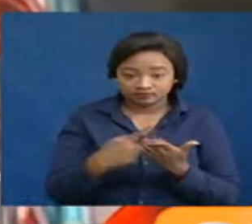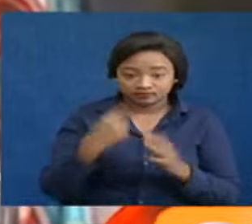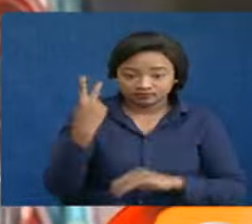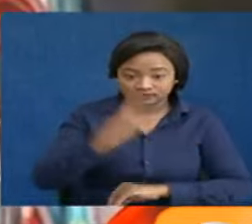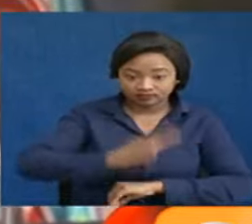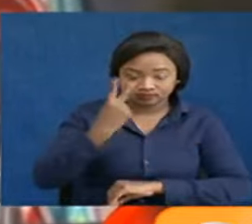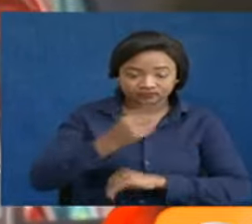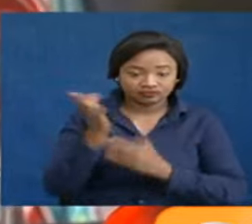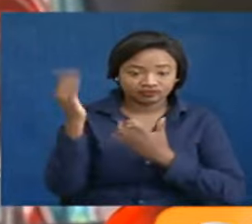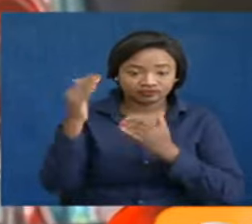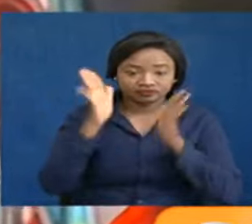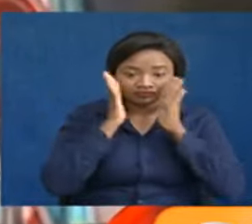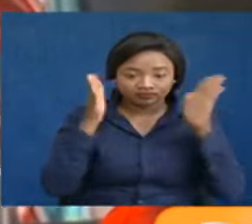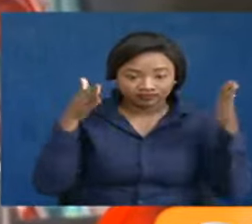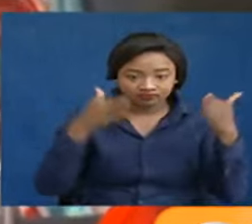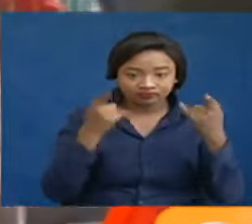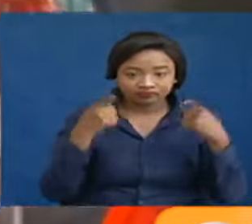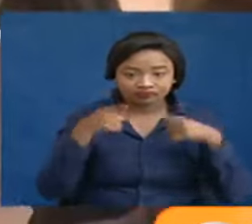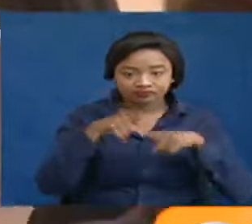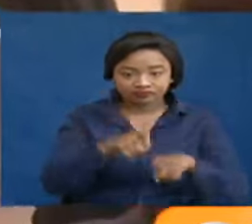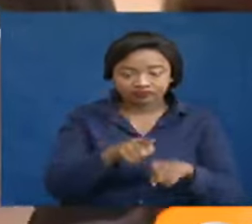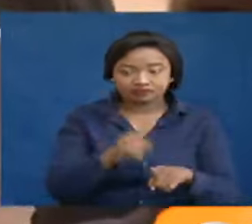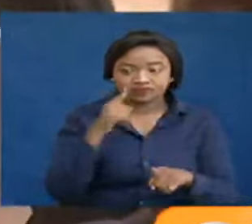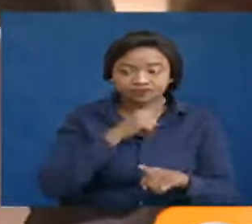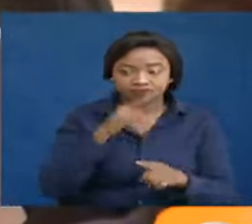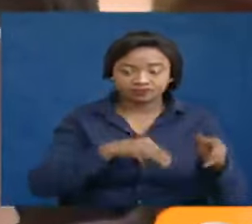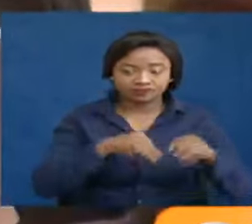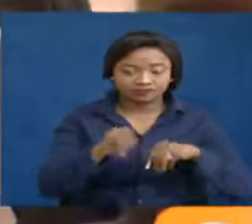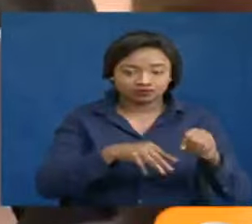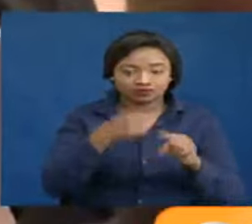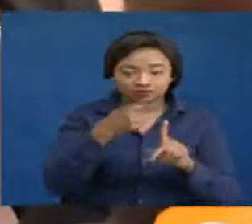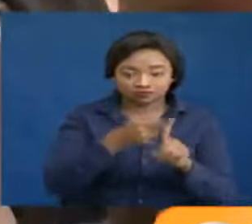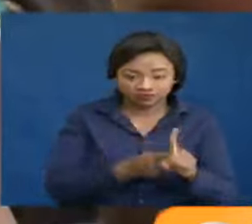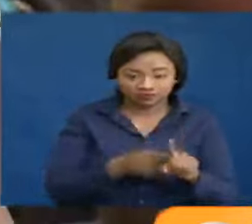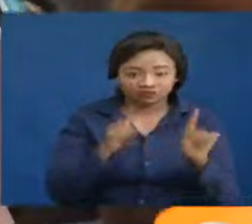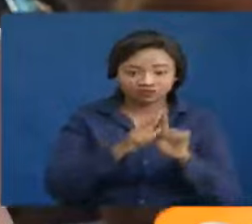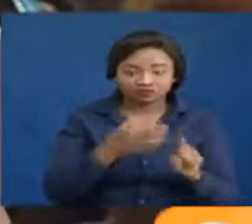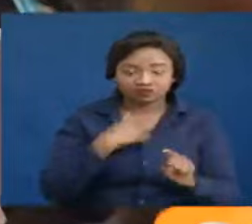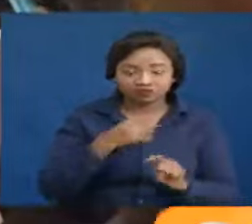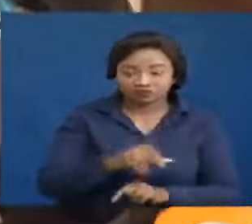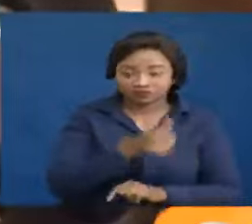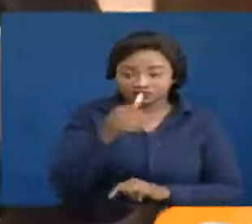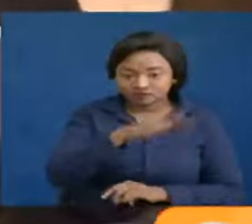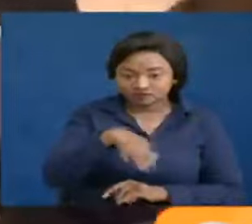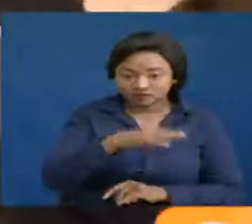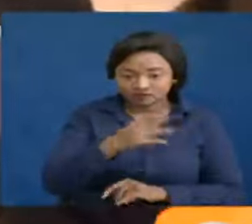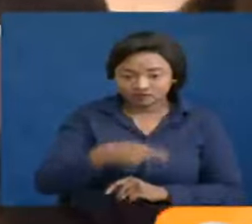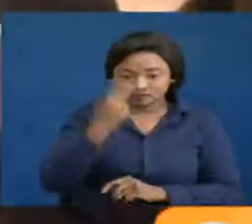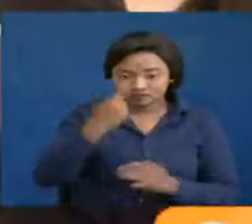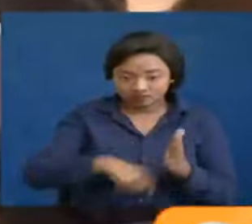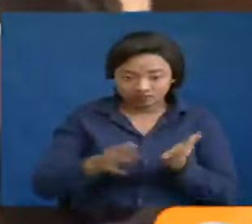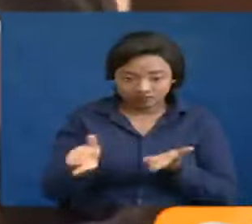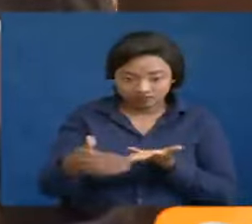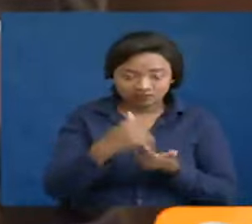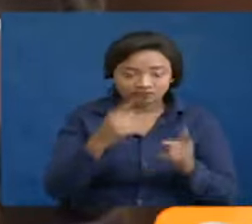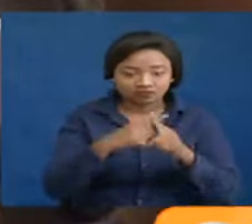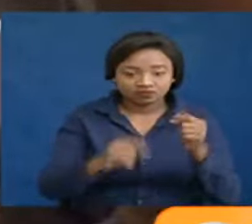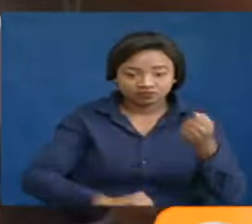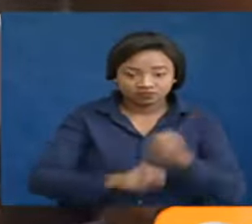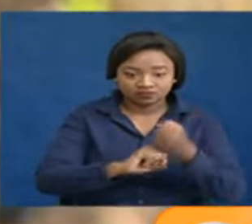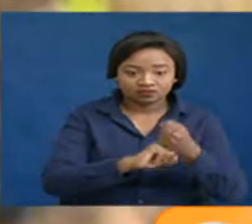to focus on deploying compliance risk management tools to target high revenue areas while supporting informal sectors by